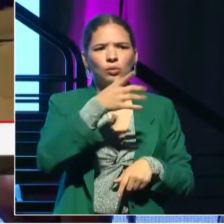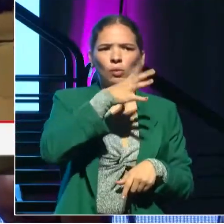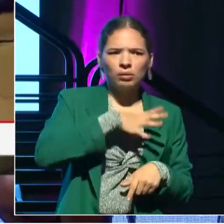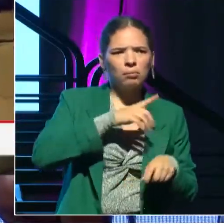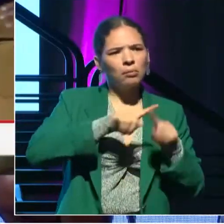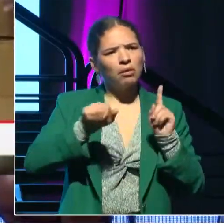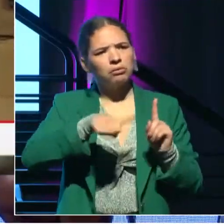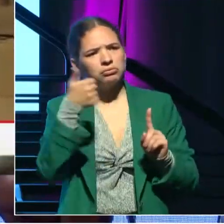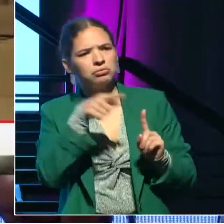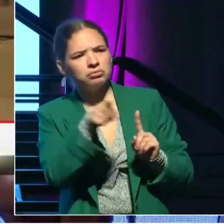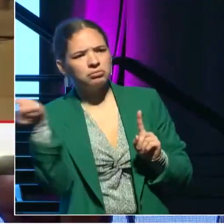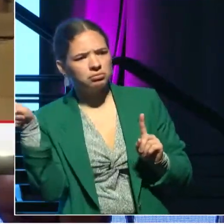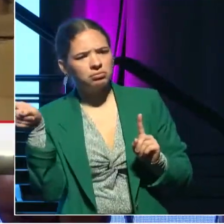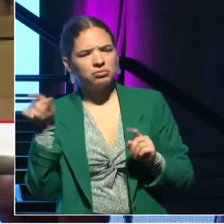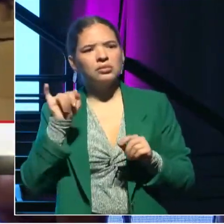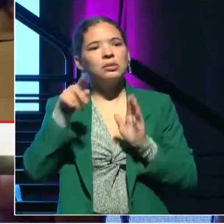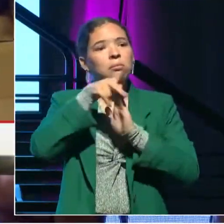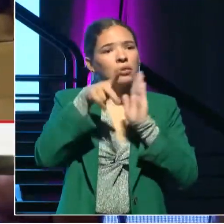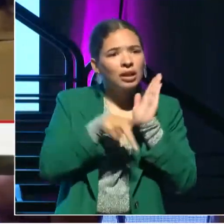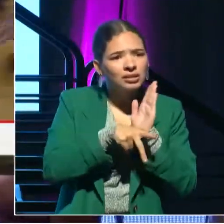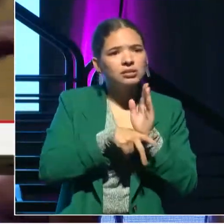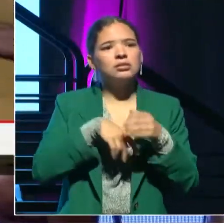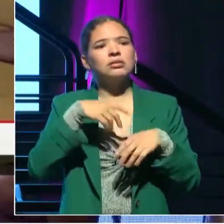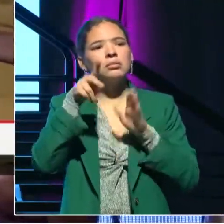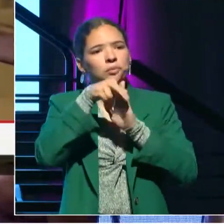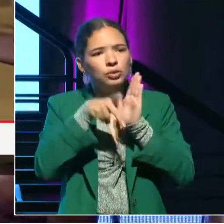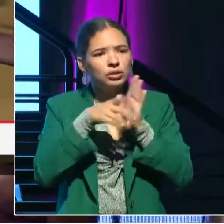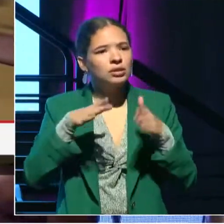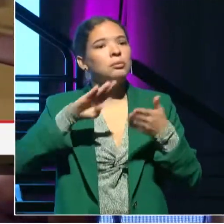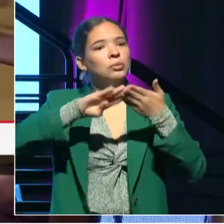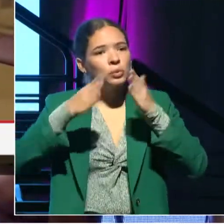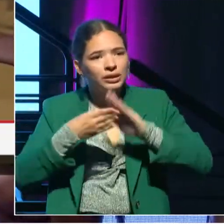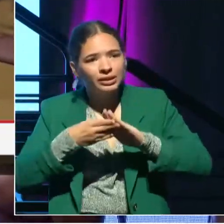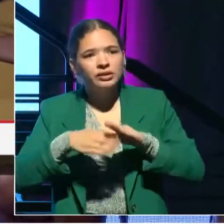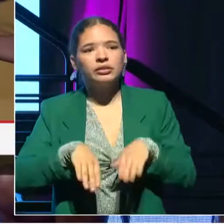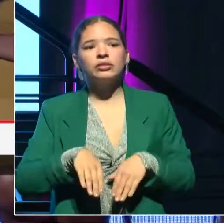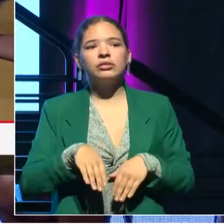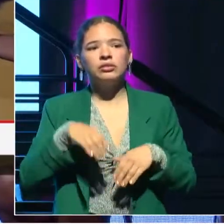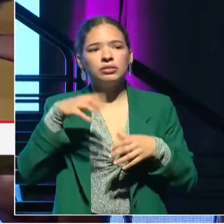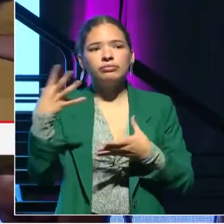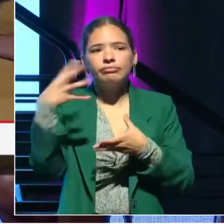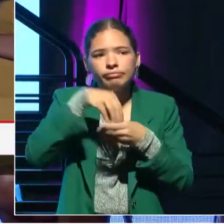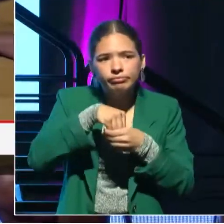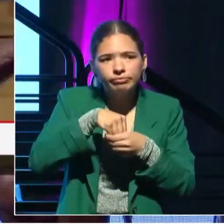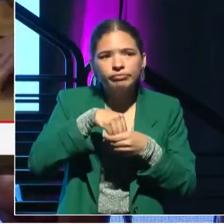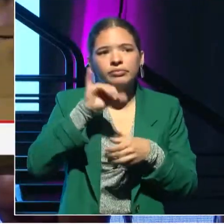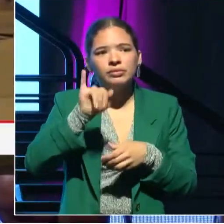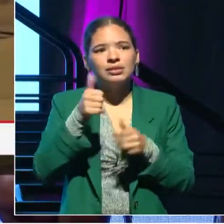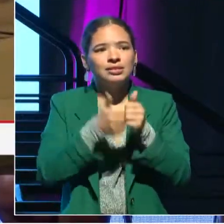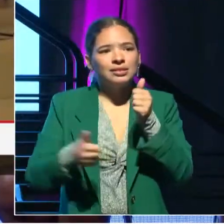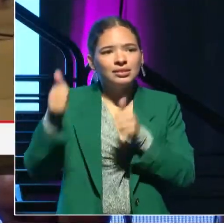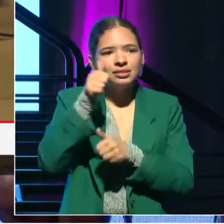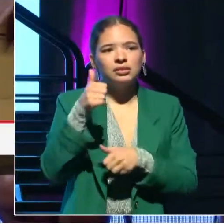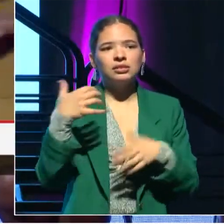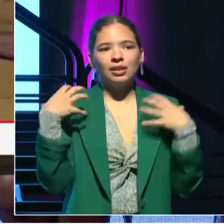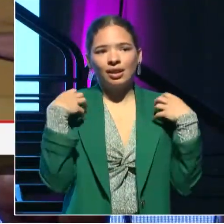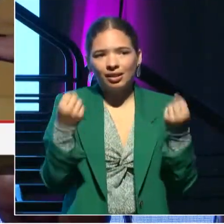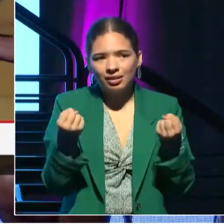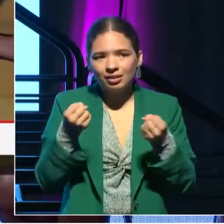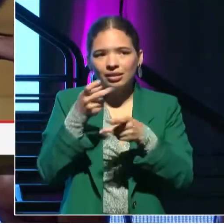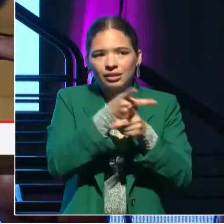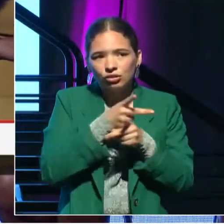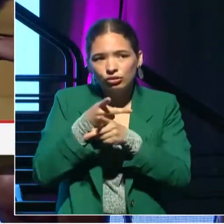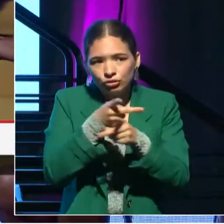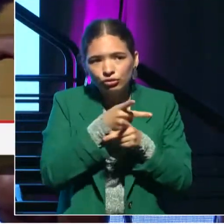for community members, for executives in our healthcare system. So that we have raised the level